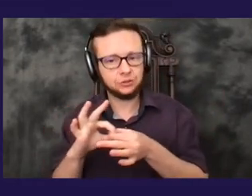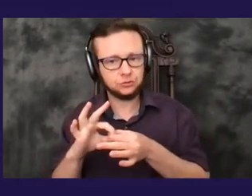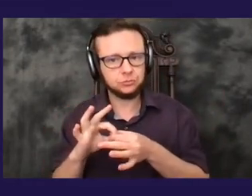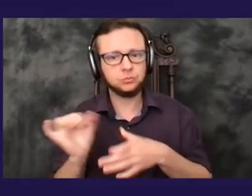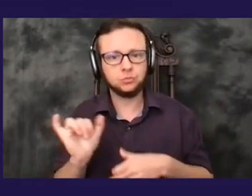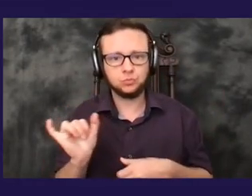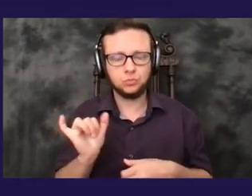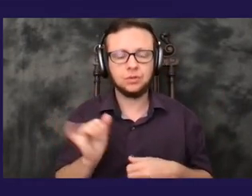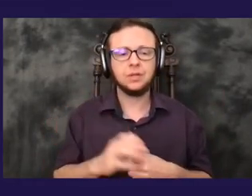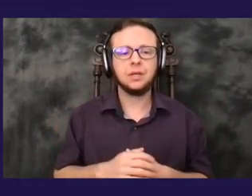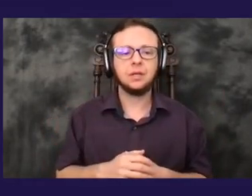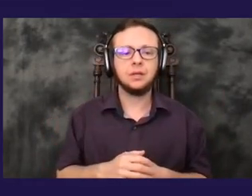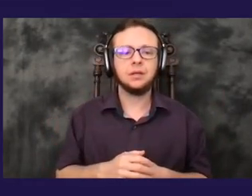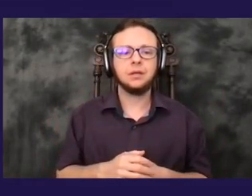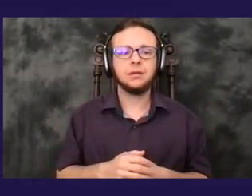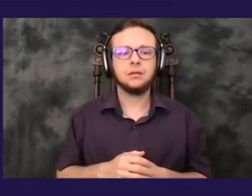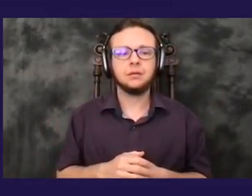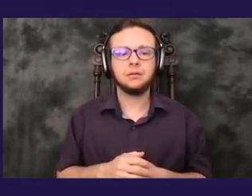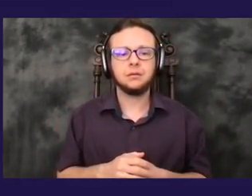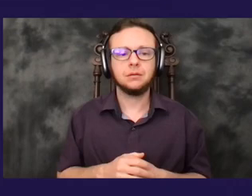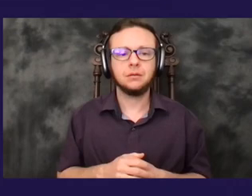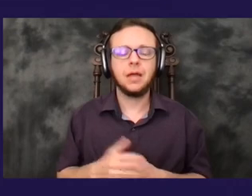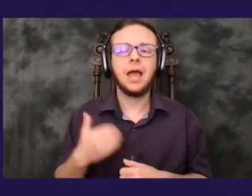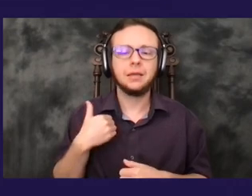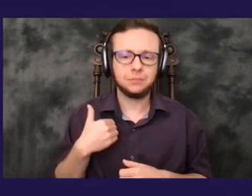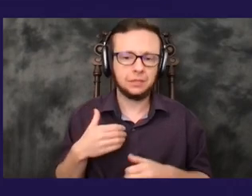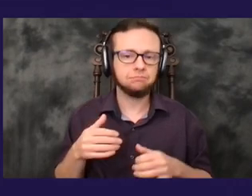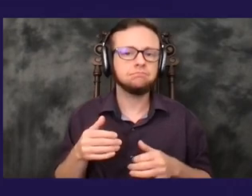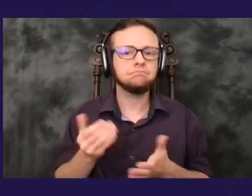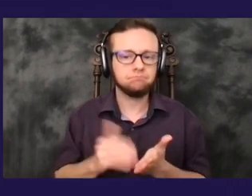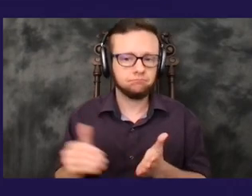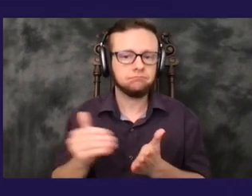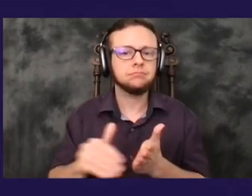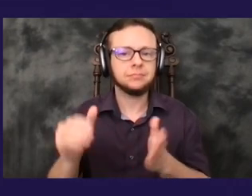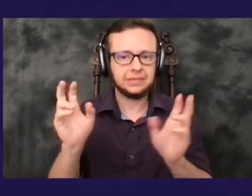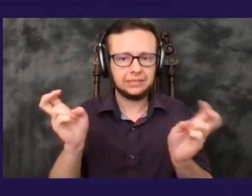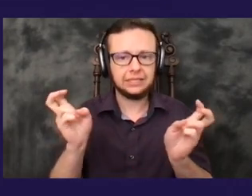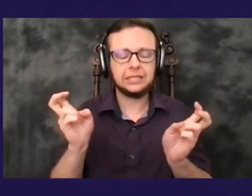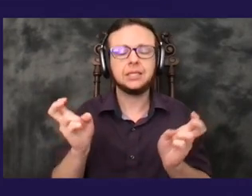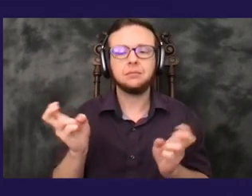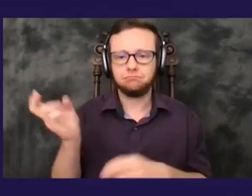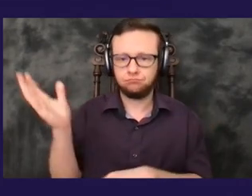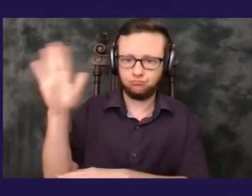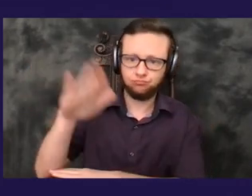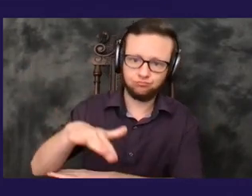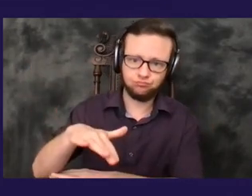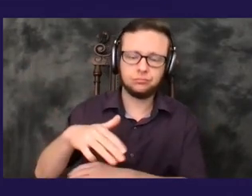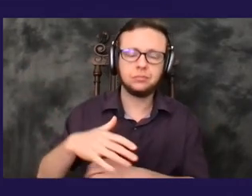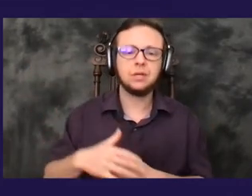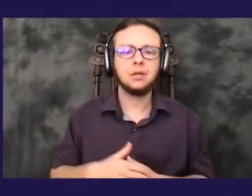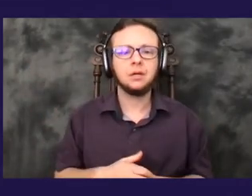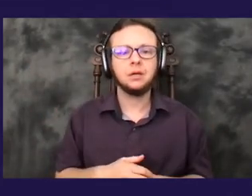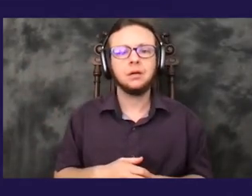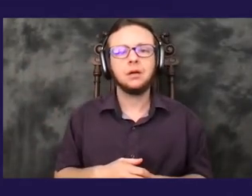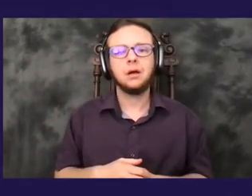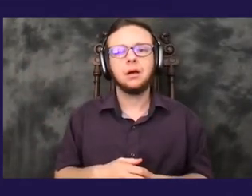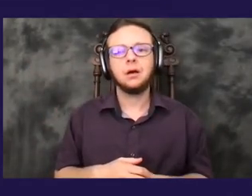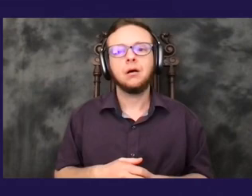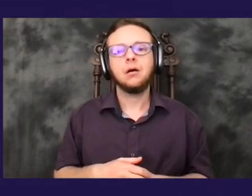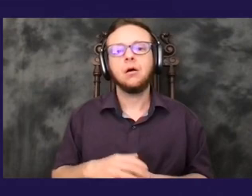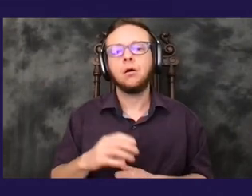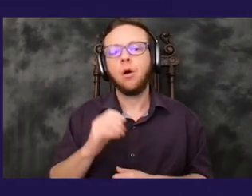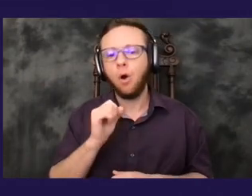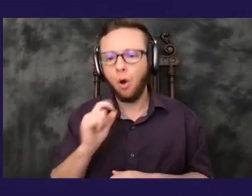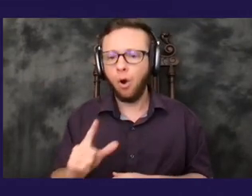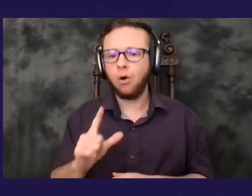has been a recurring theme across the entire morning, it was, and thus far this afternoon, it's all about